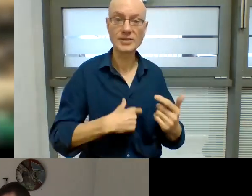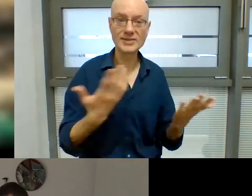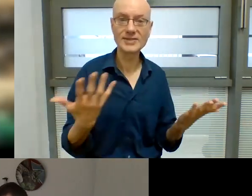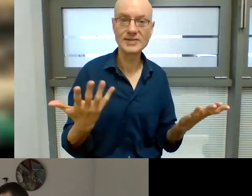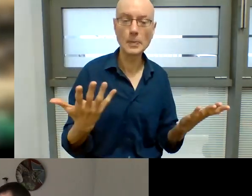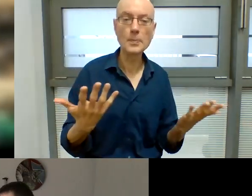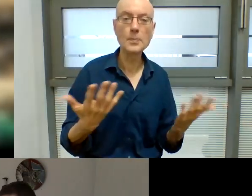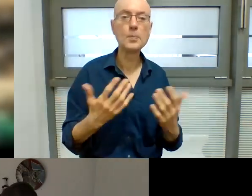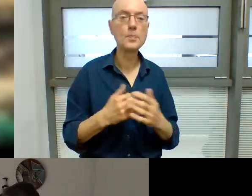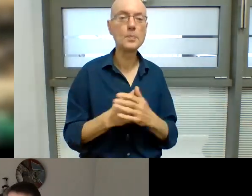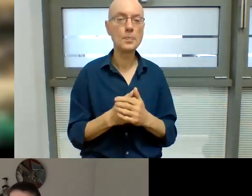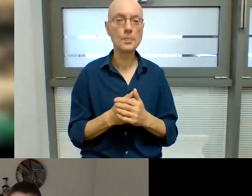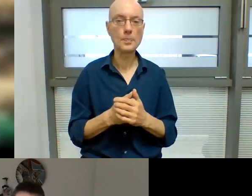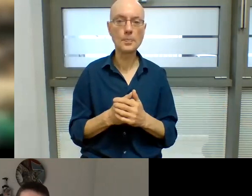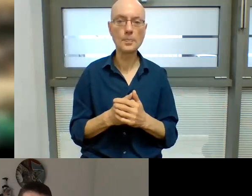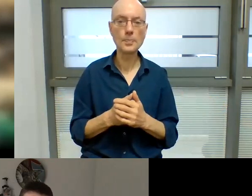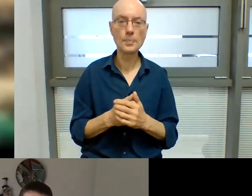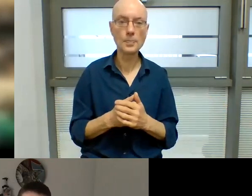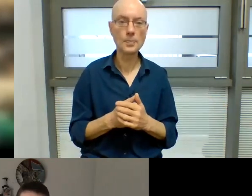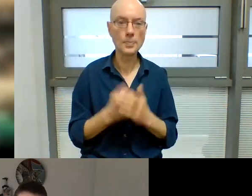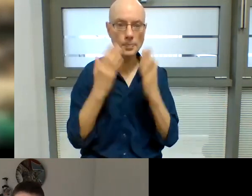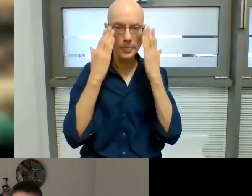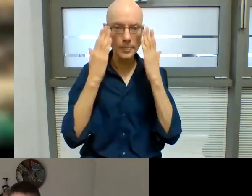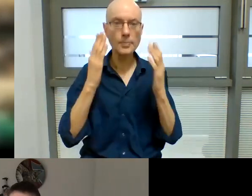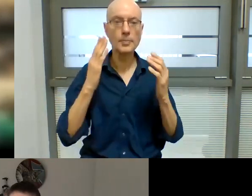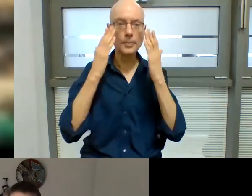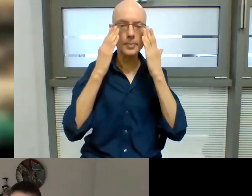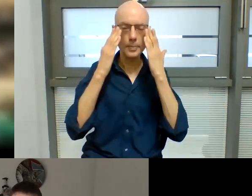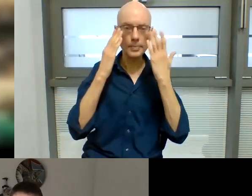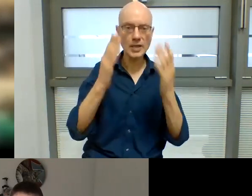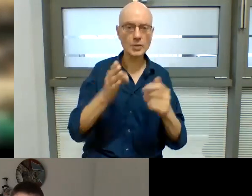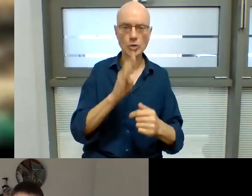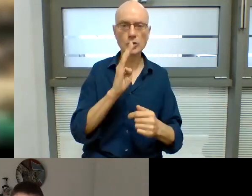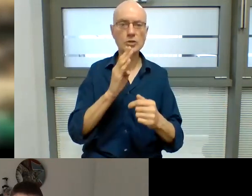around the peripheries to get there. It wasn't a